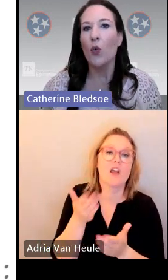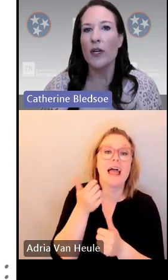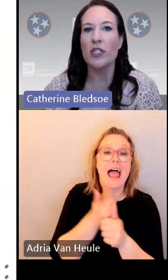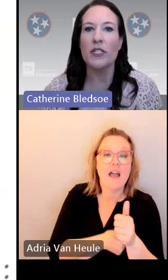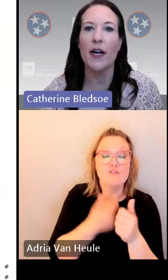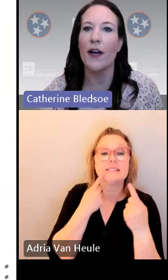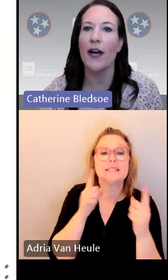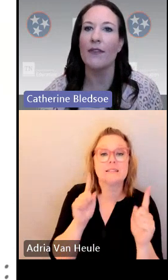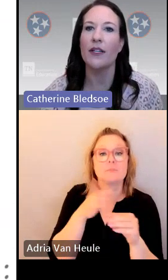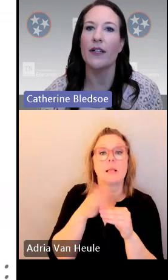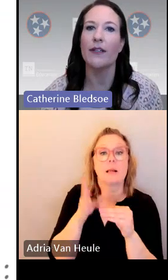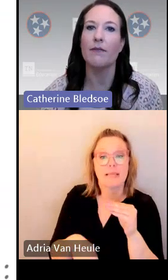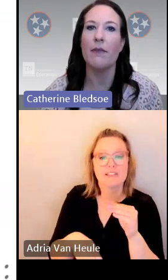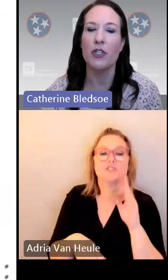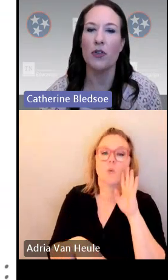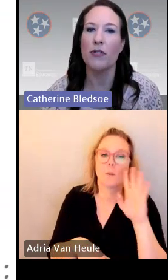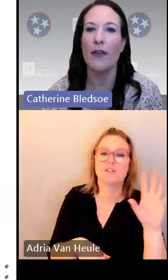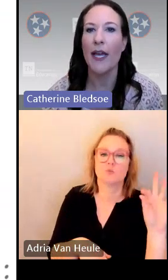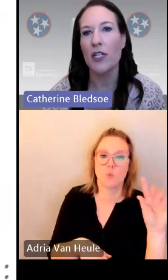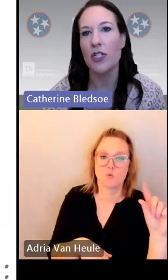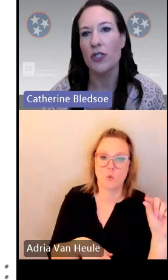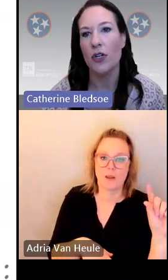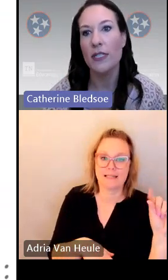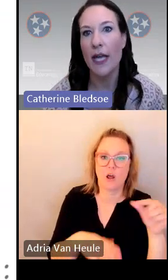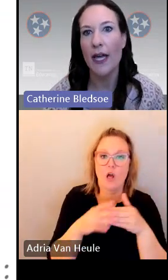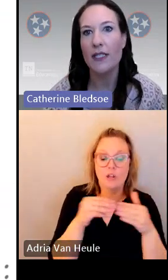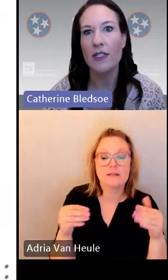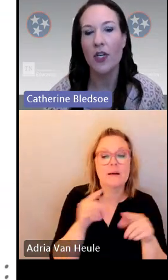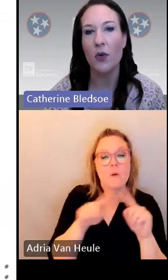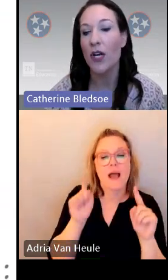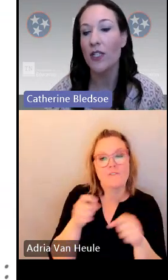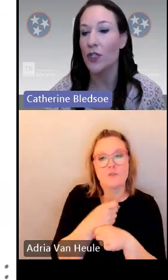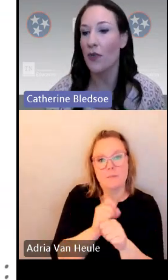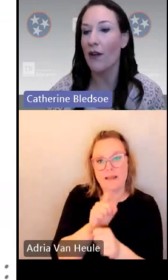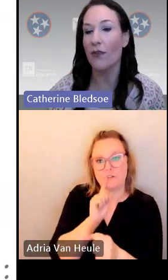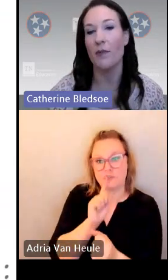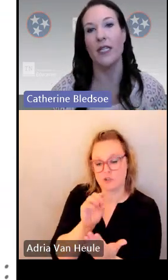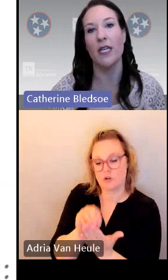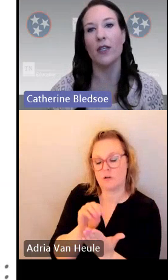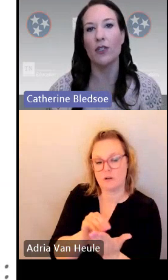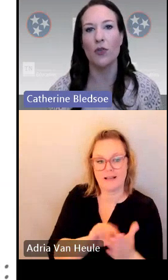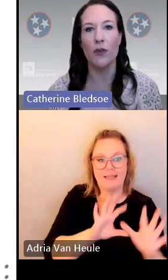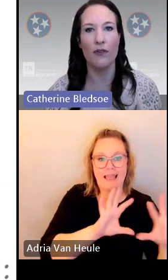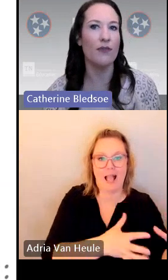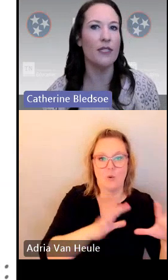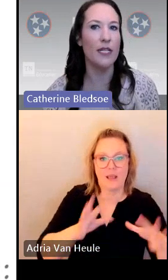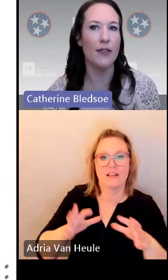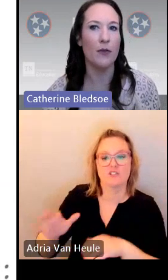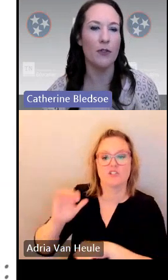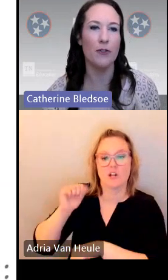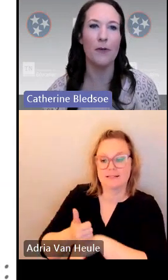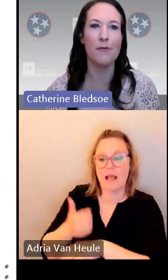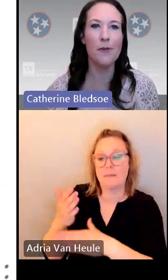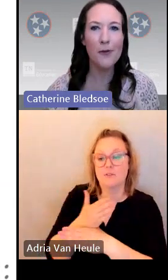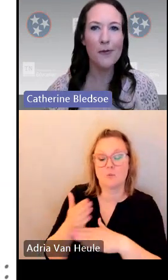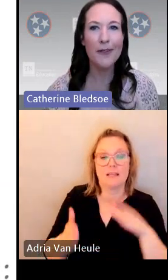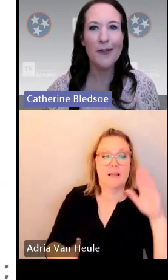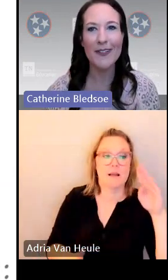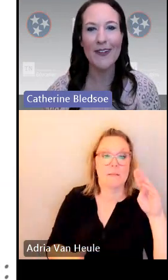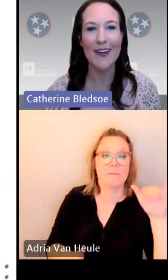completion, we just have to make sure those allocations are set. And so we're trying to do that from the 10th to the 15th, which is